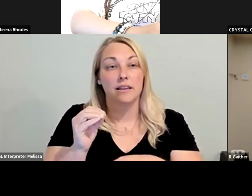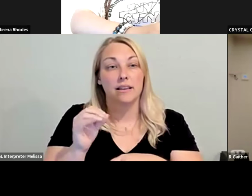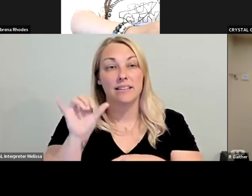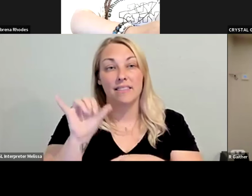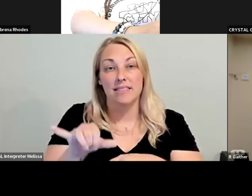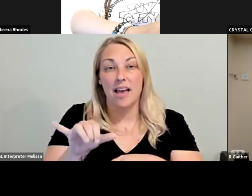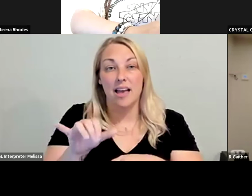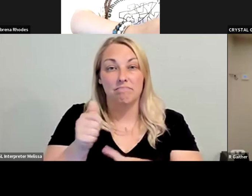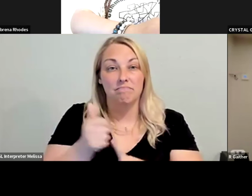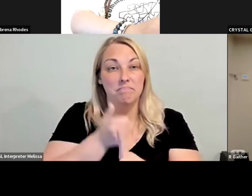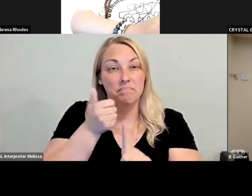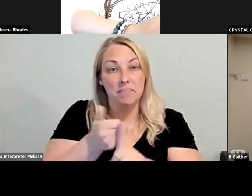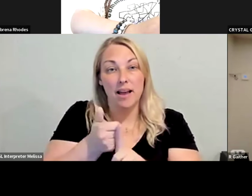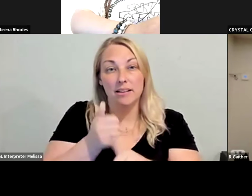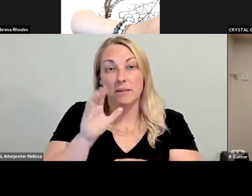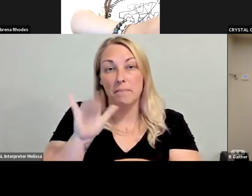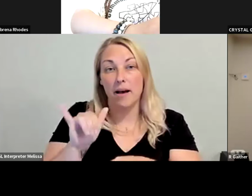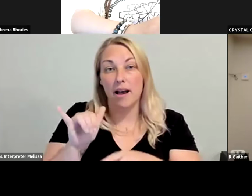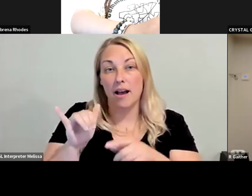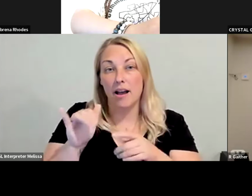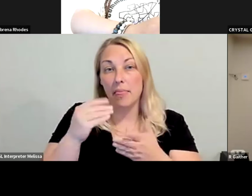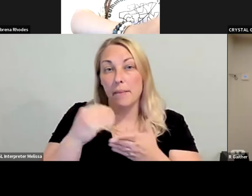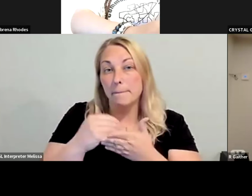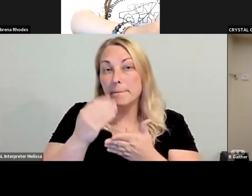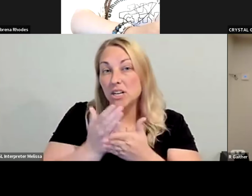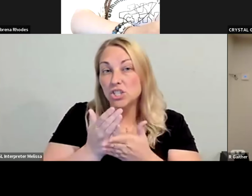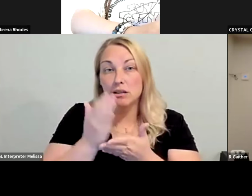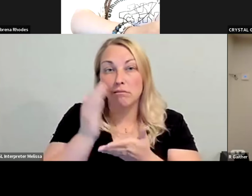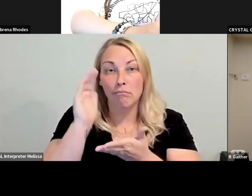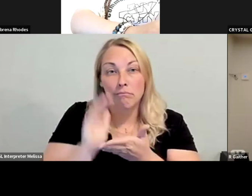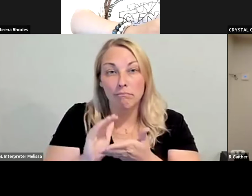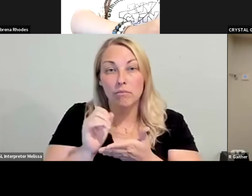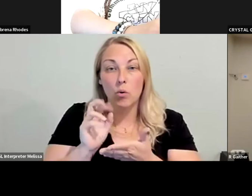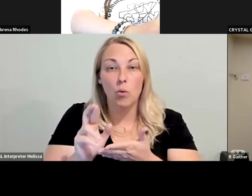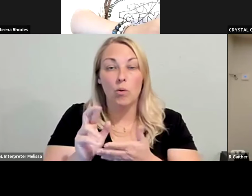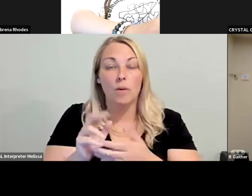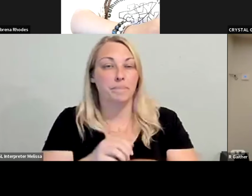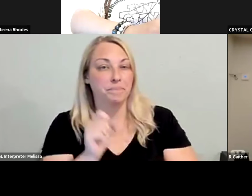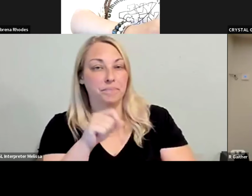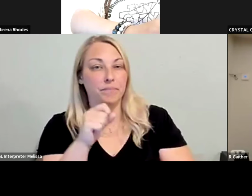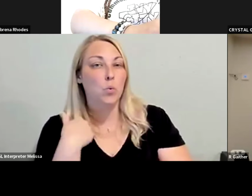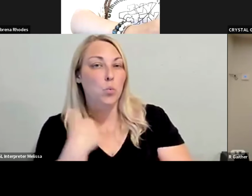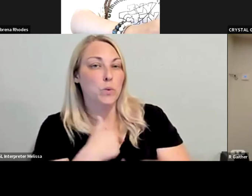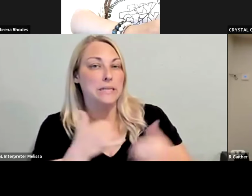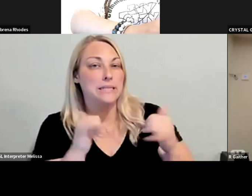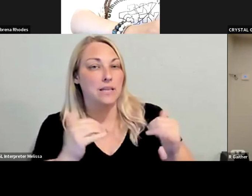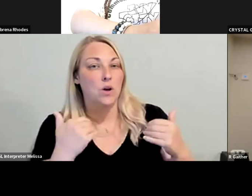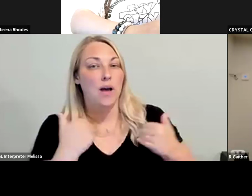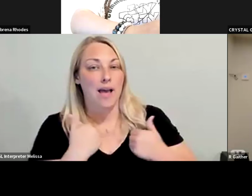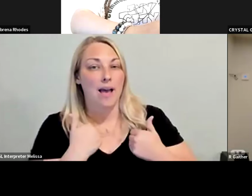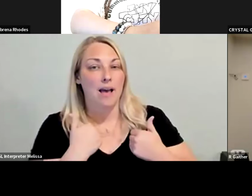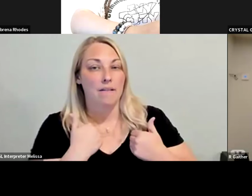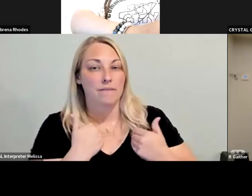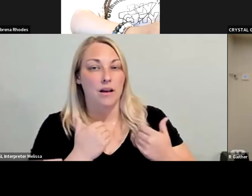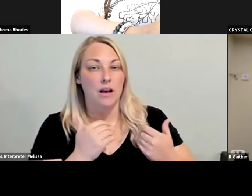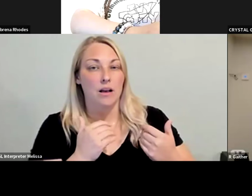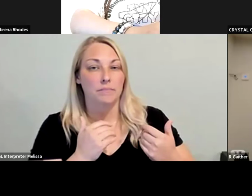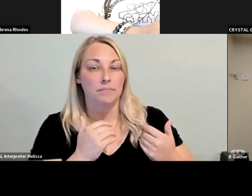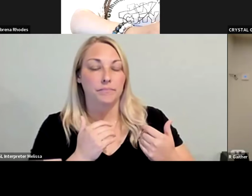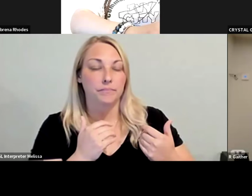impacted by any of the budget shortfall or anything like that? It is. We still have our environment. A lot